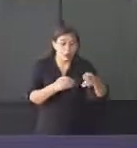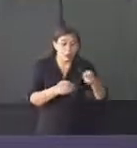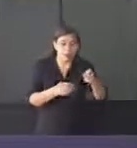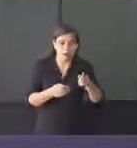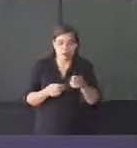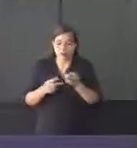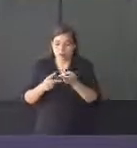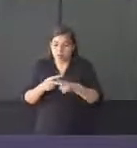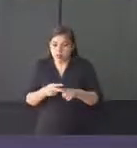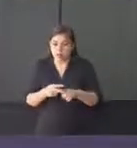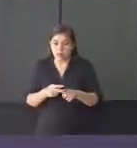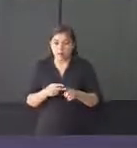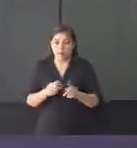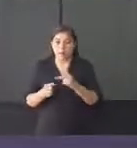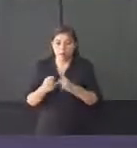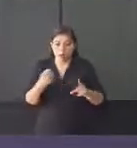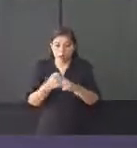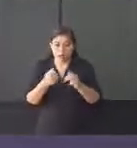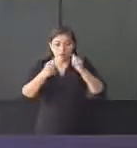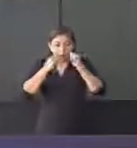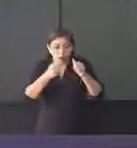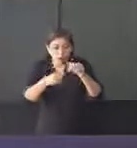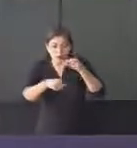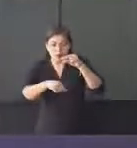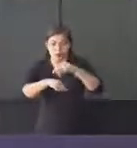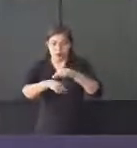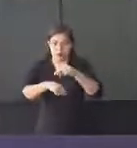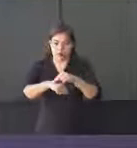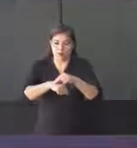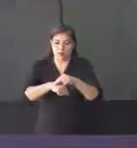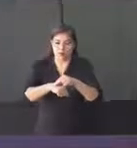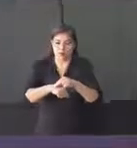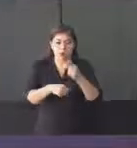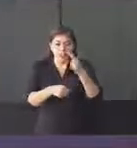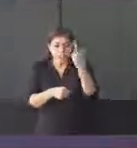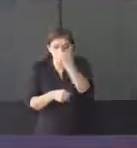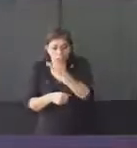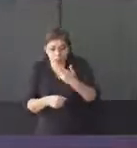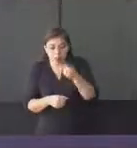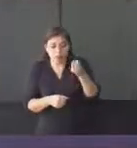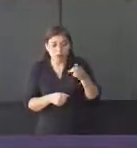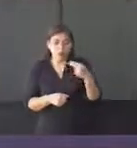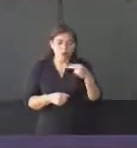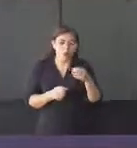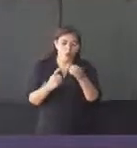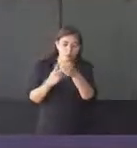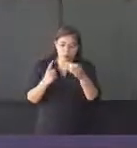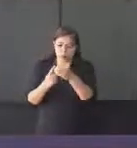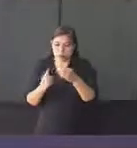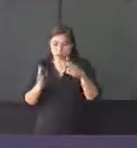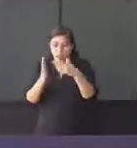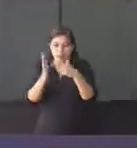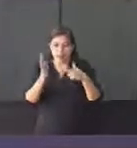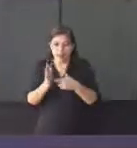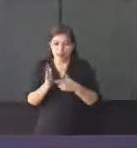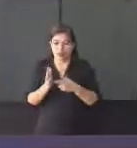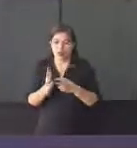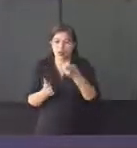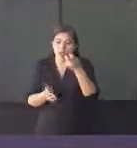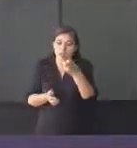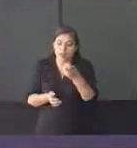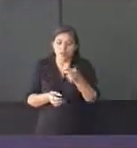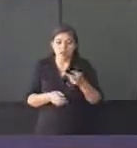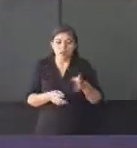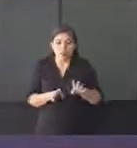areas of disembarkment or close to the country for the first medical attention and to make a